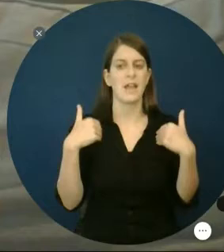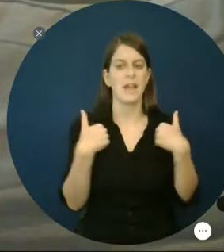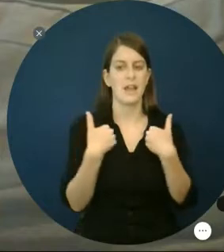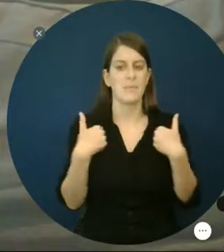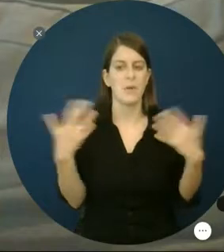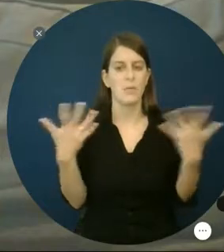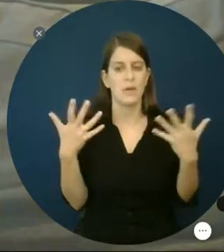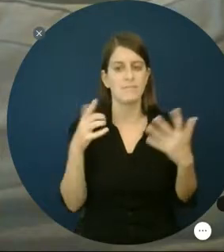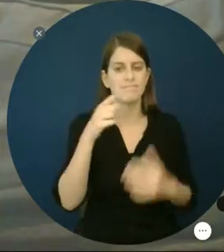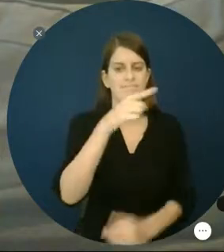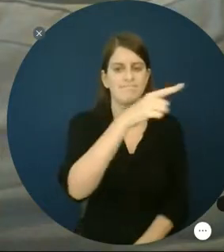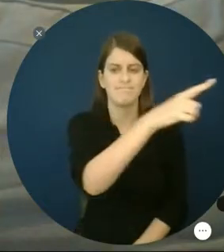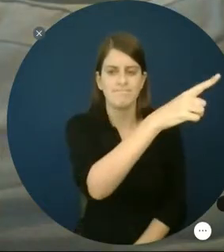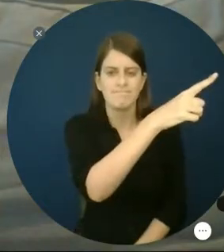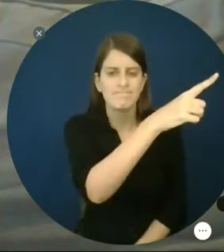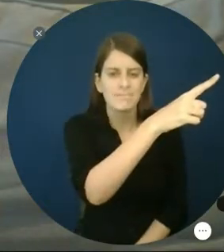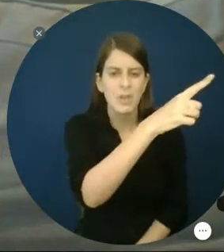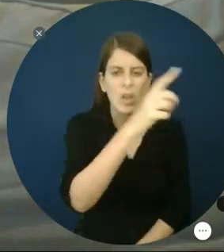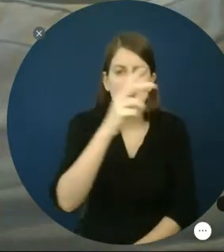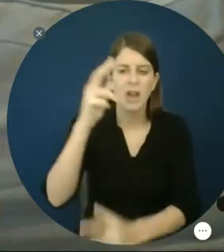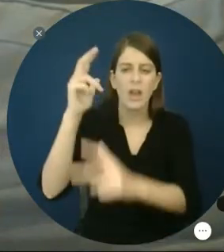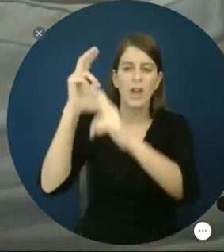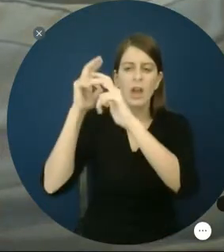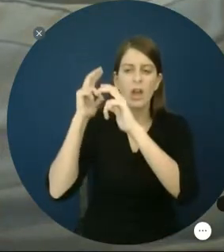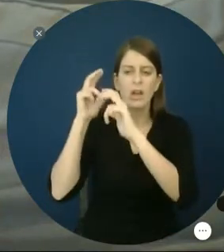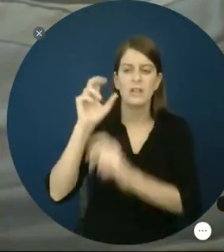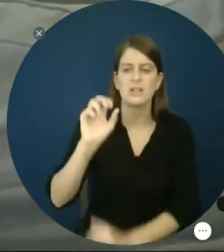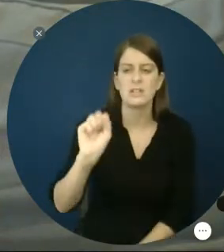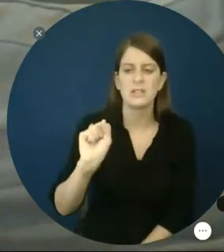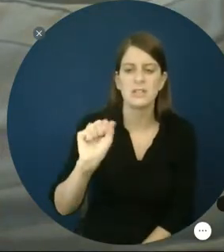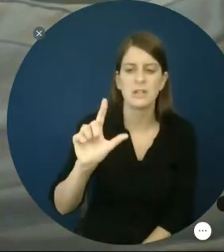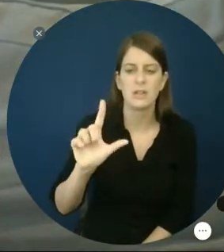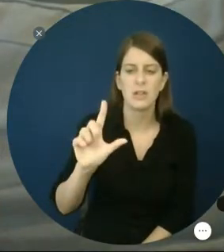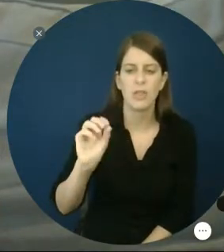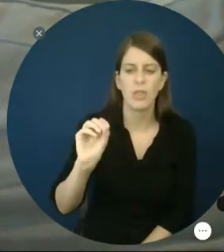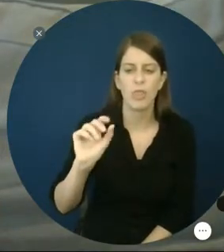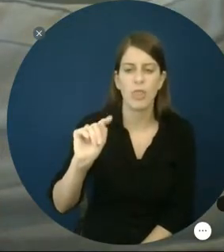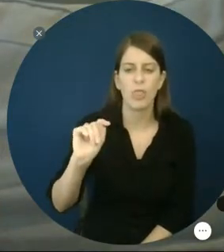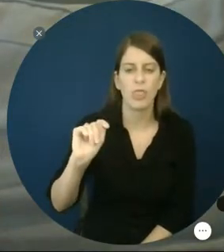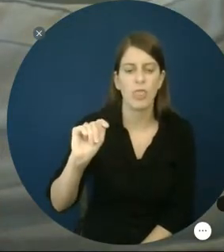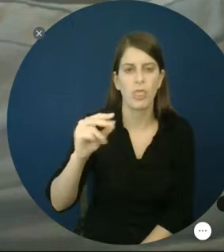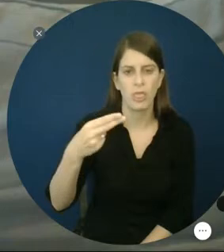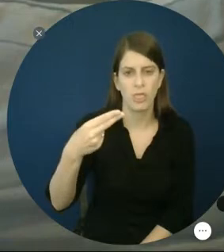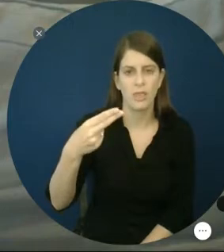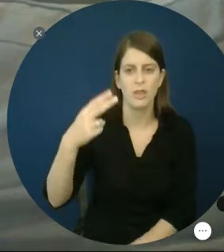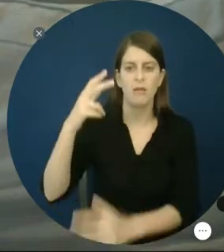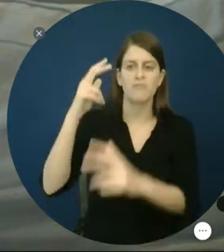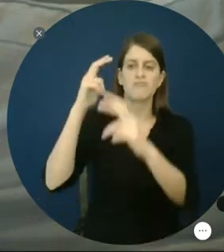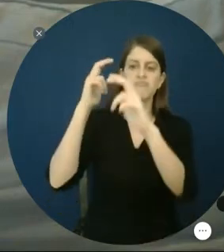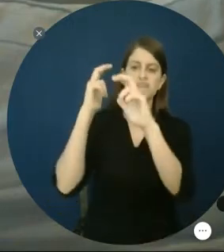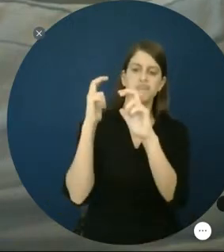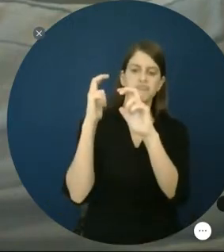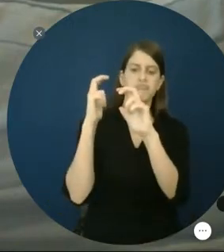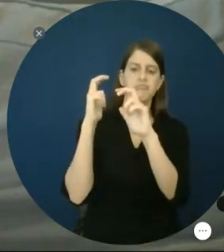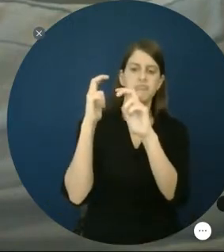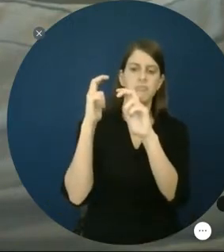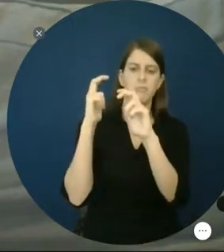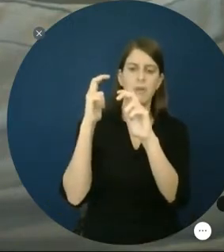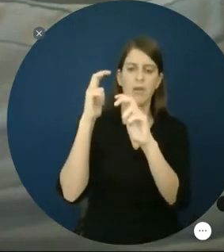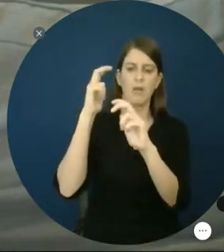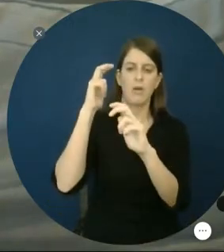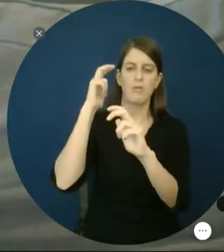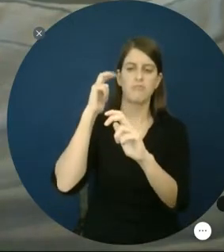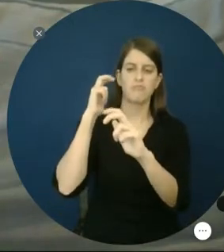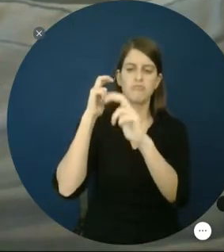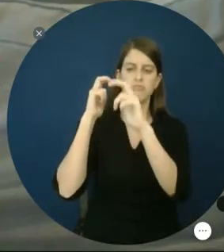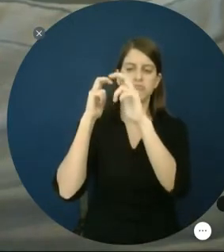one. The sloth. When I think of a sloth, I think of an animal that